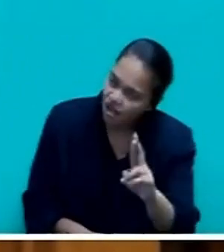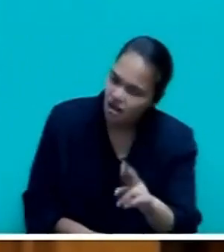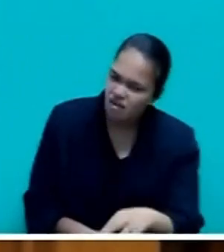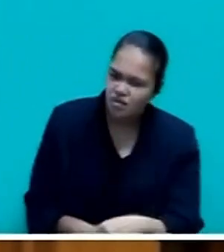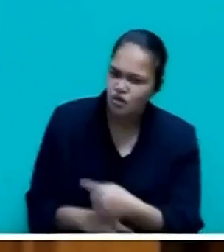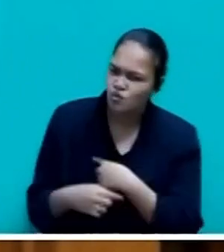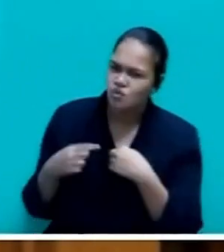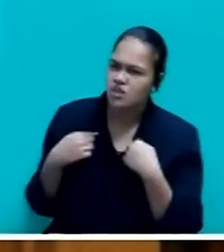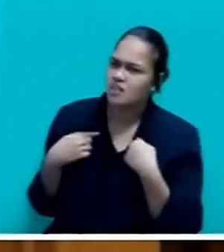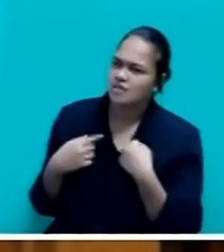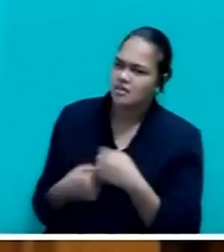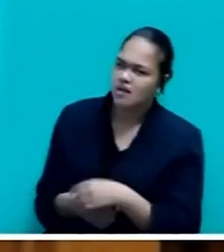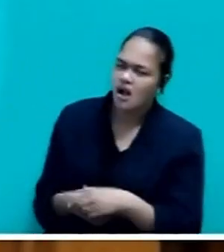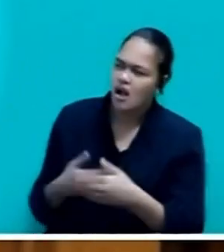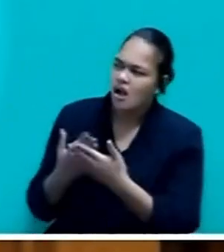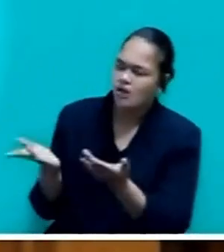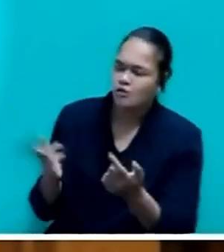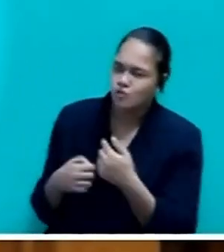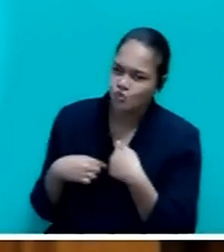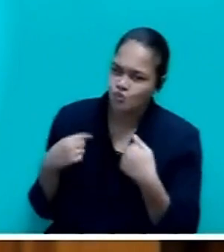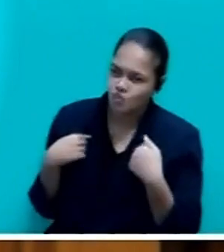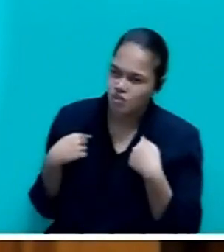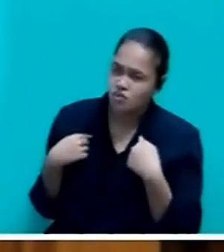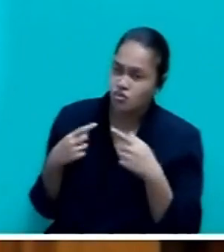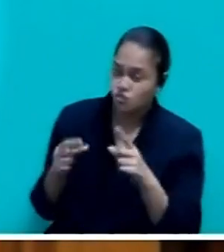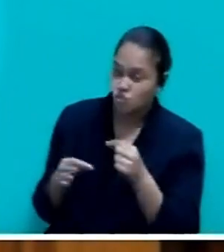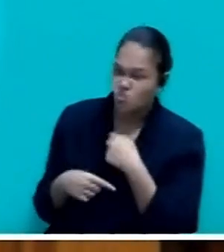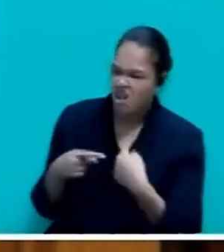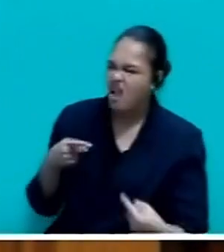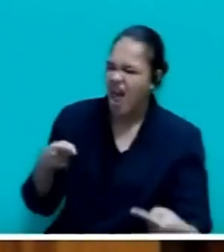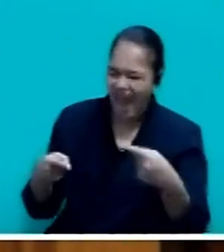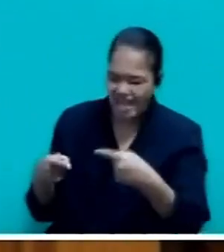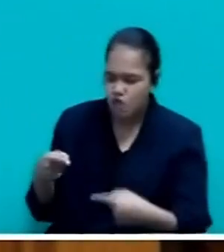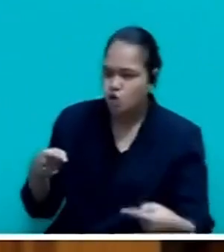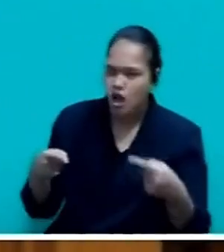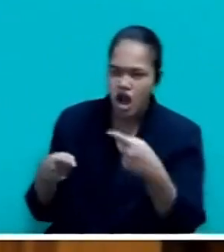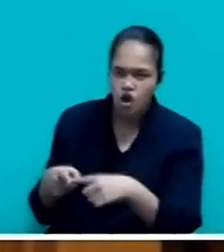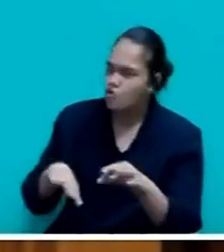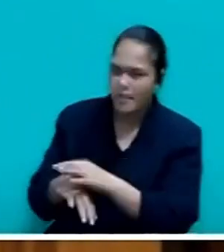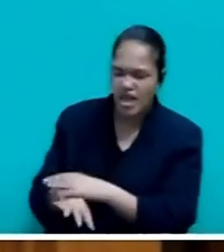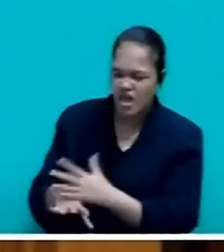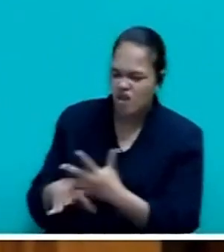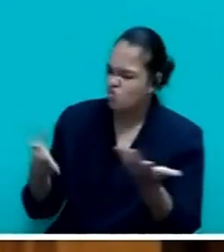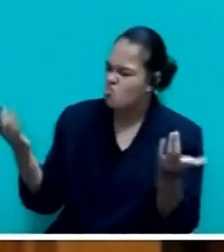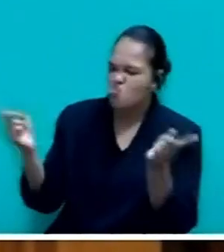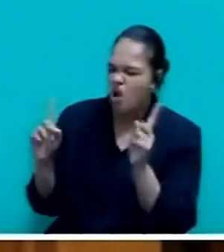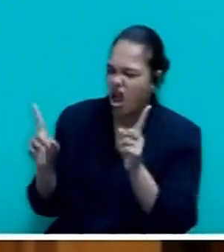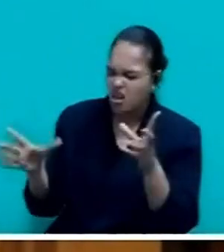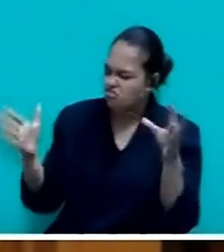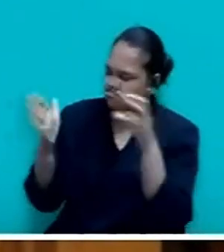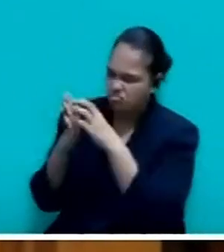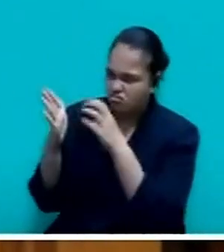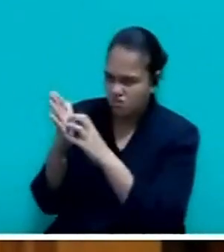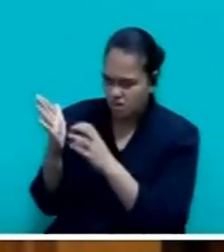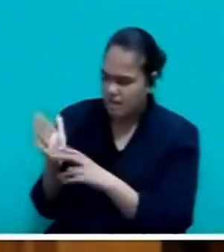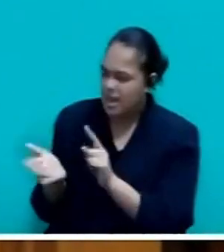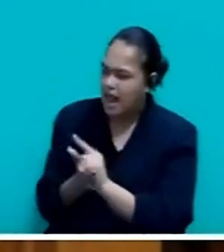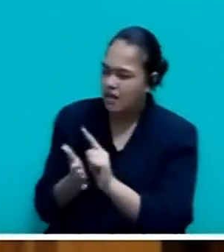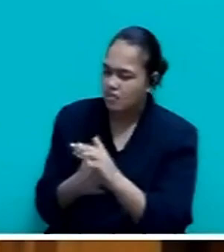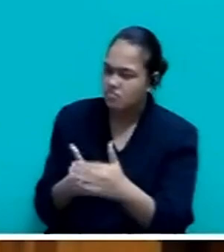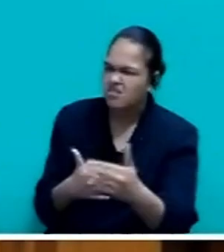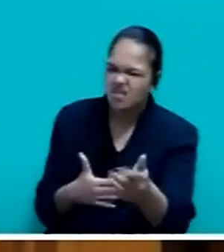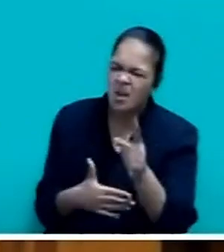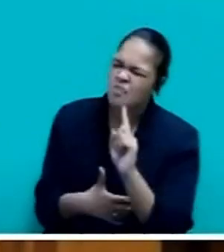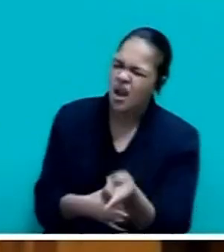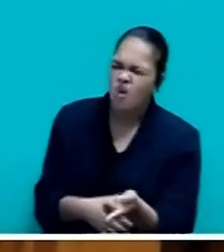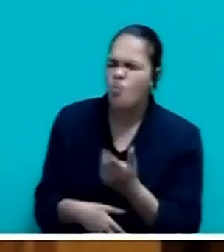to with respect to how it's actually being dealt. We will argue the merits of what's in it at a later stage. But what is the